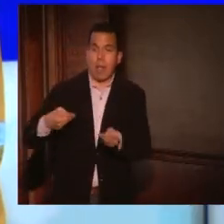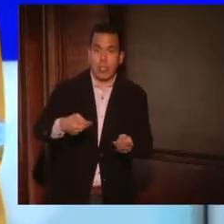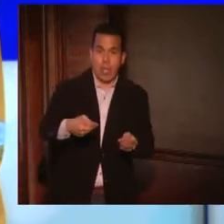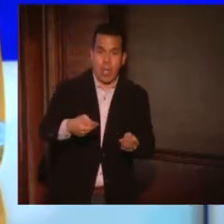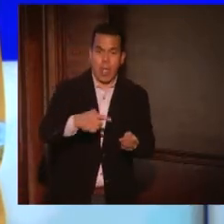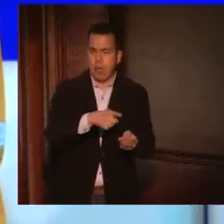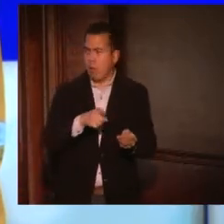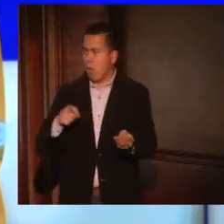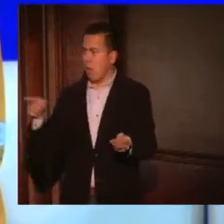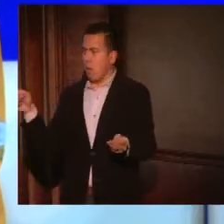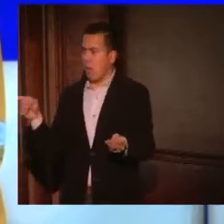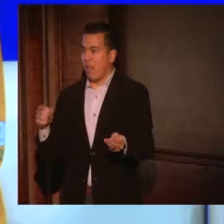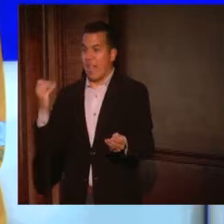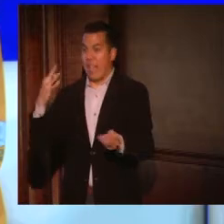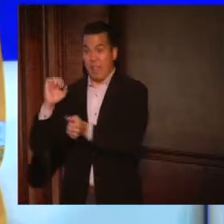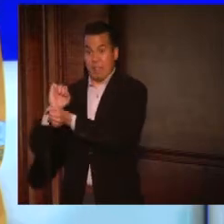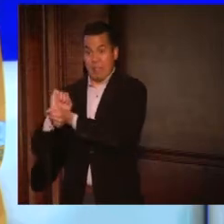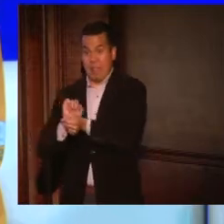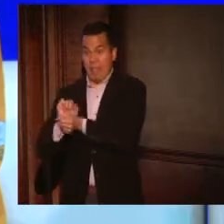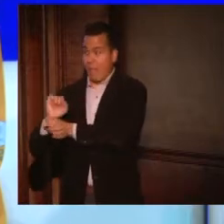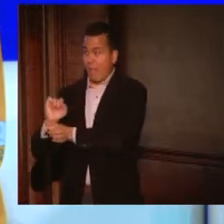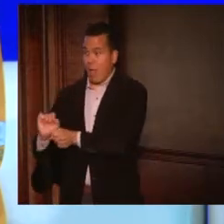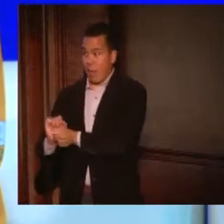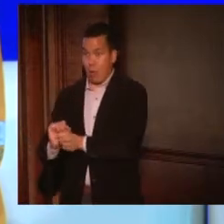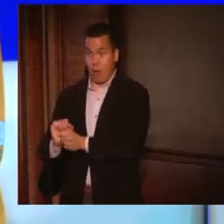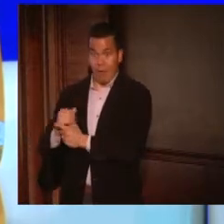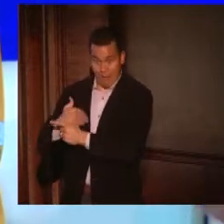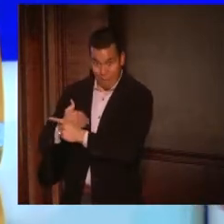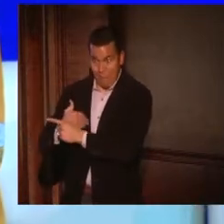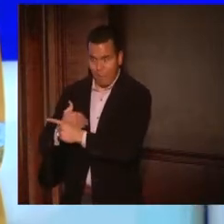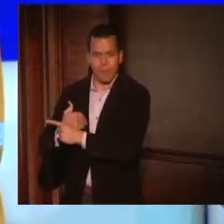of places. It also cuts down on slave labor